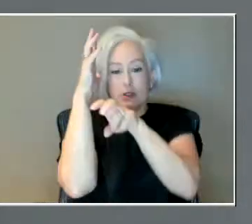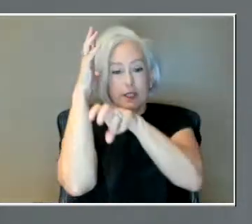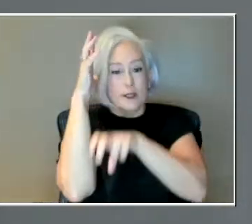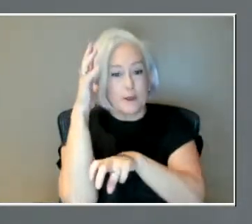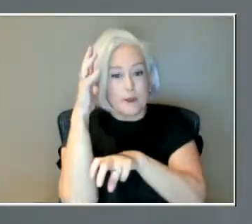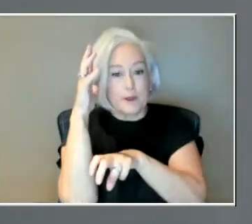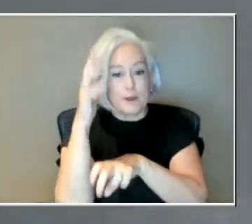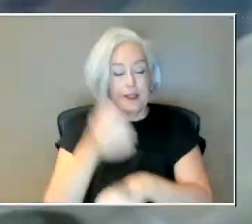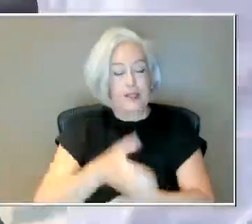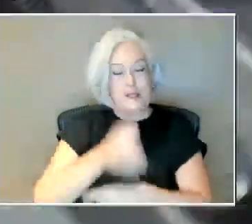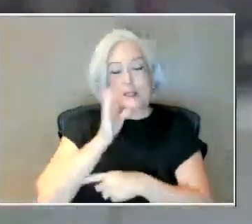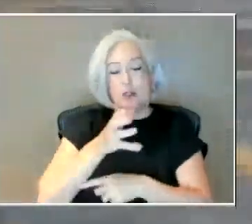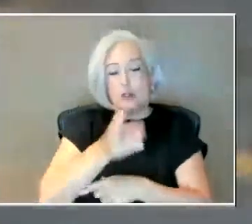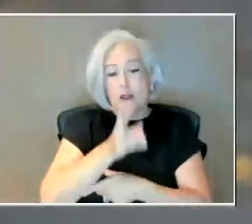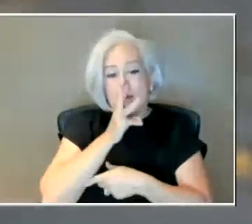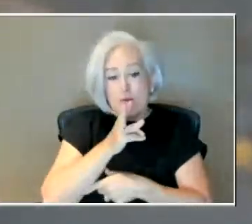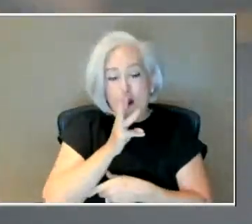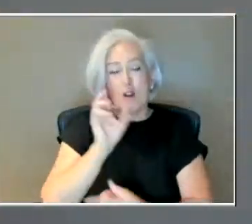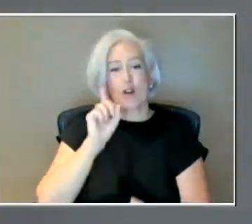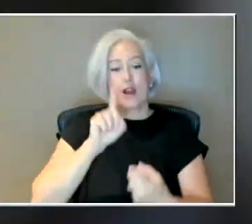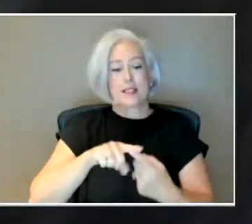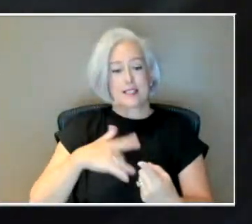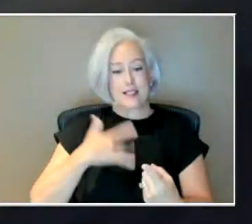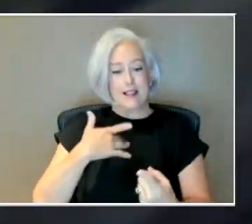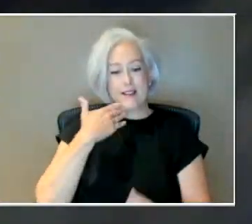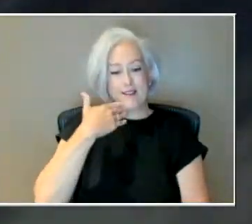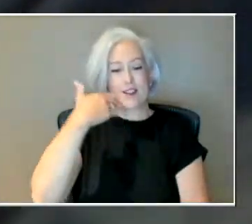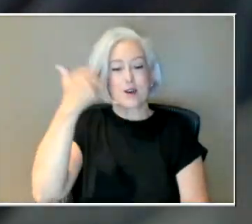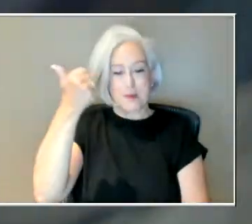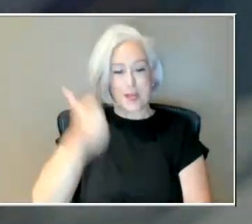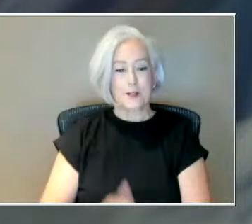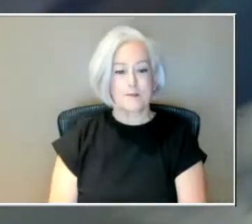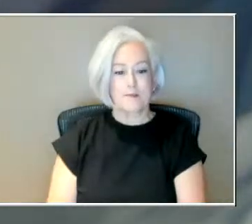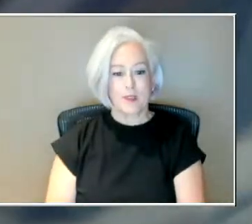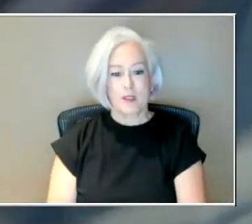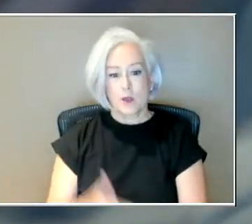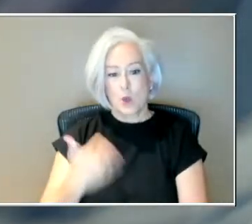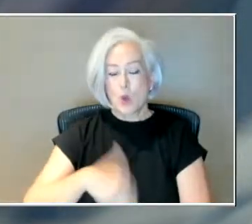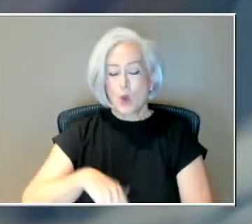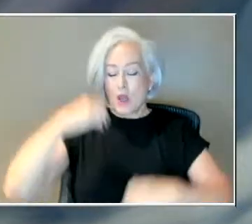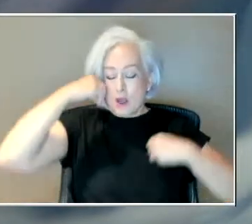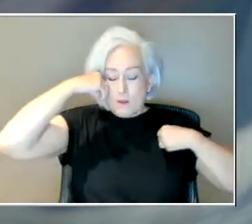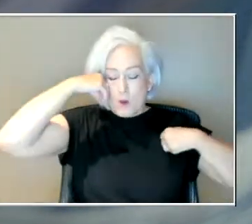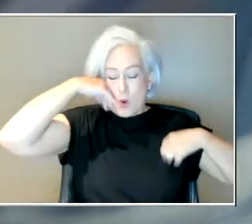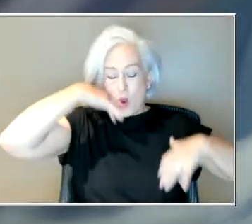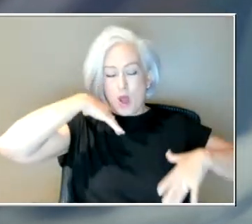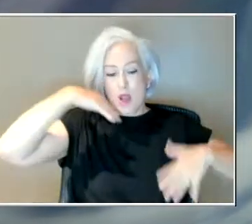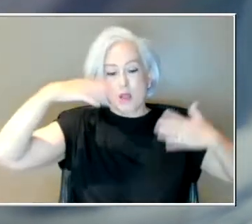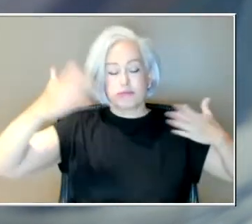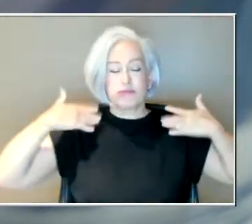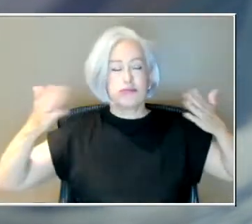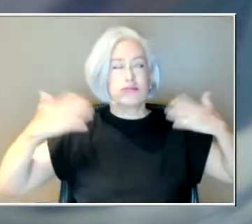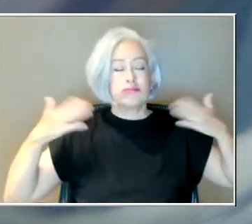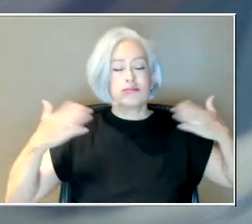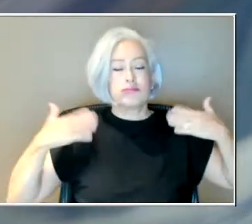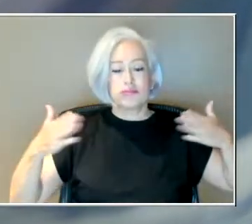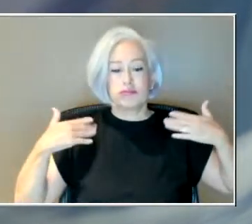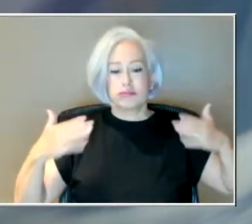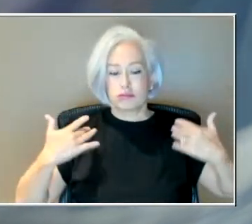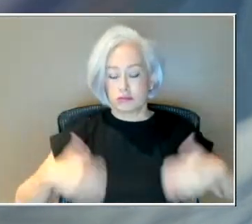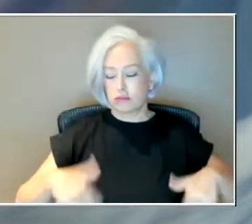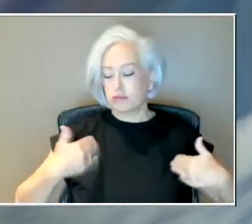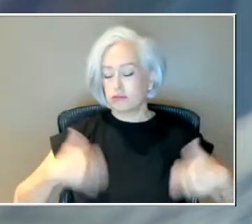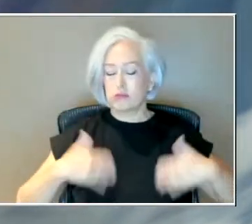you start to feel better. I am definitely sweating. Yeah, this is like sitting